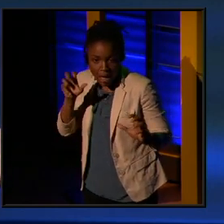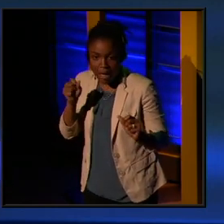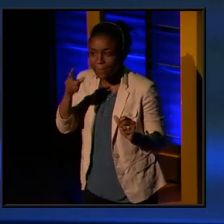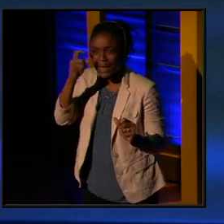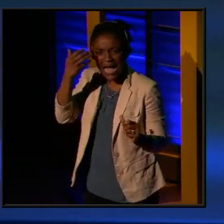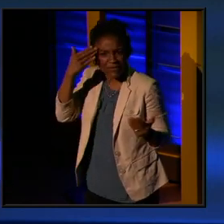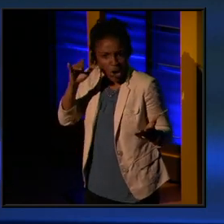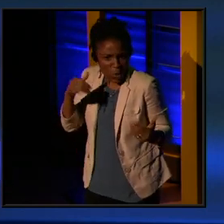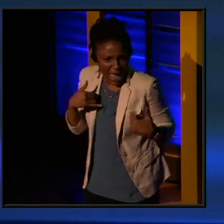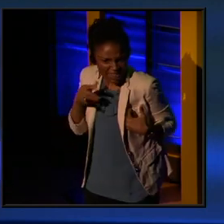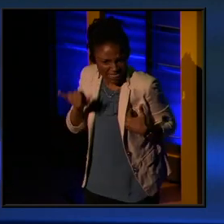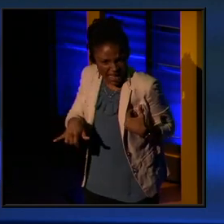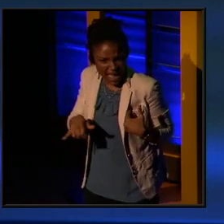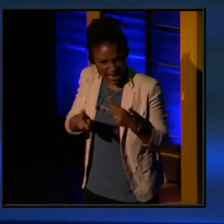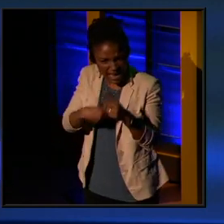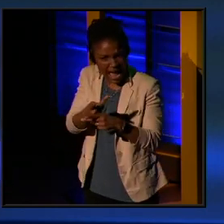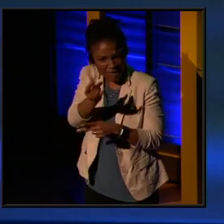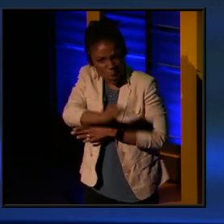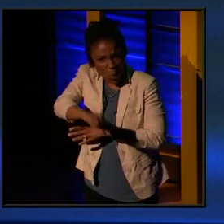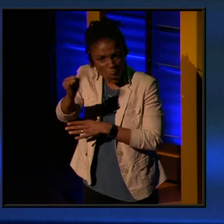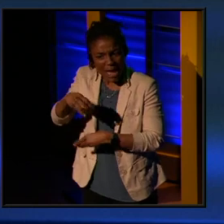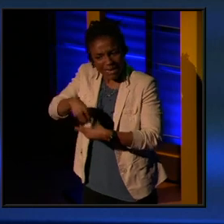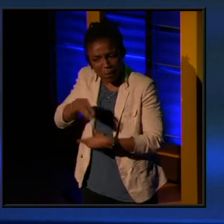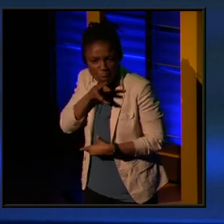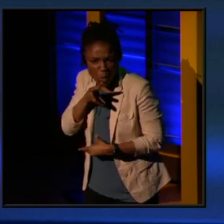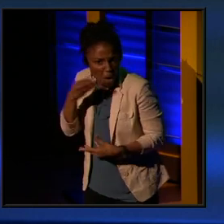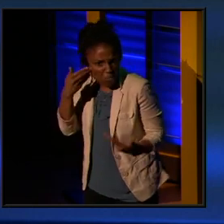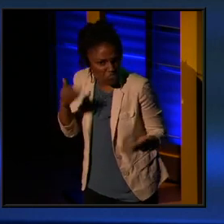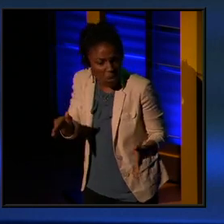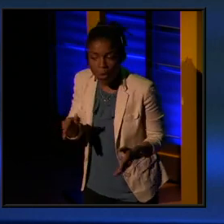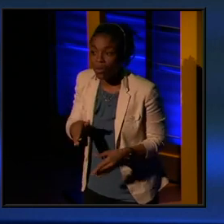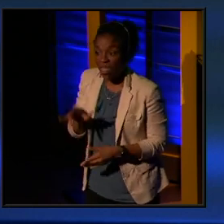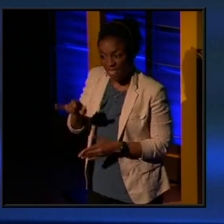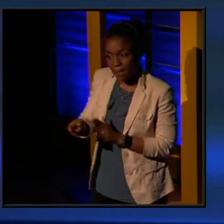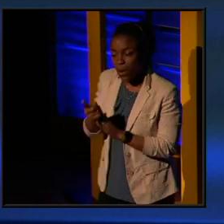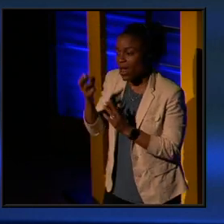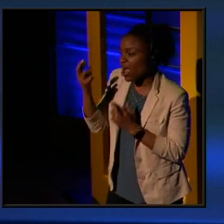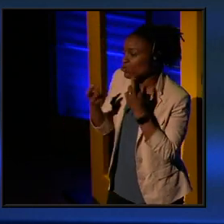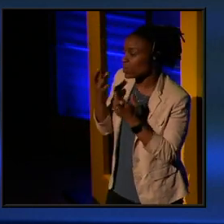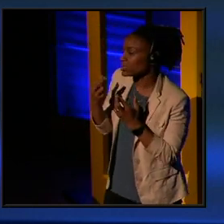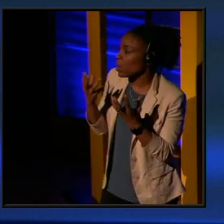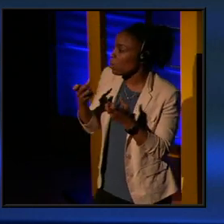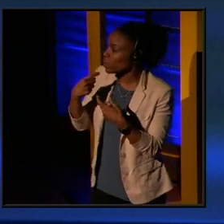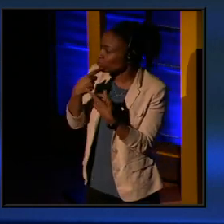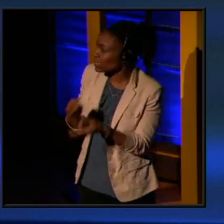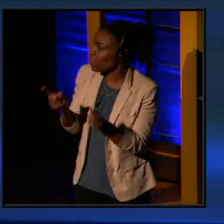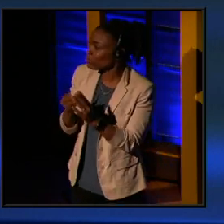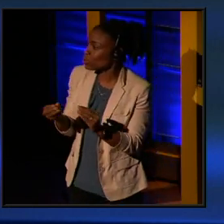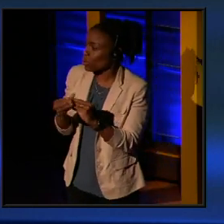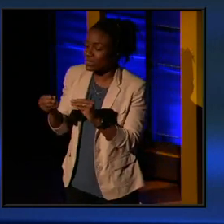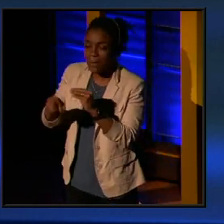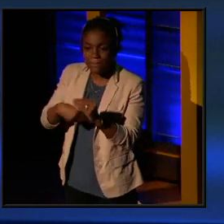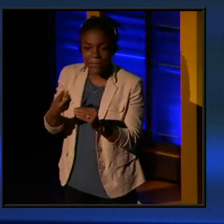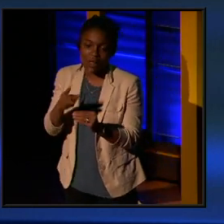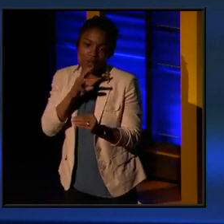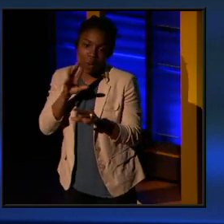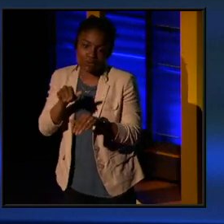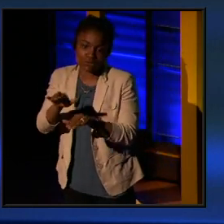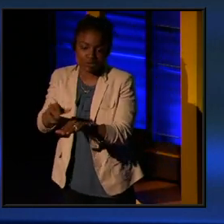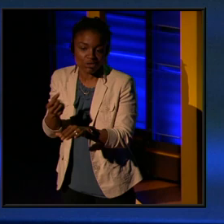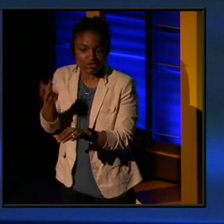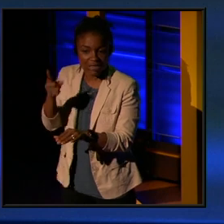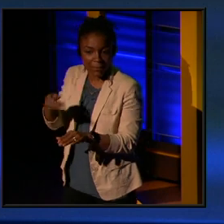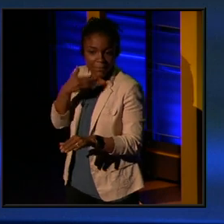had humpback whales in our waters. And in that moment, I also realized that I wanted to tell stories about the oceans as a way to understand them